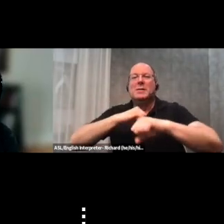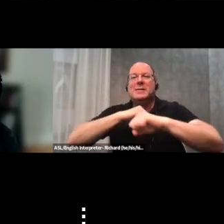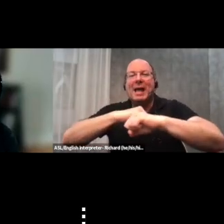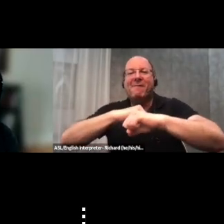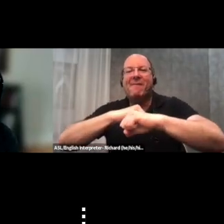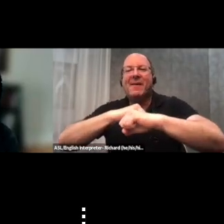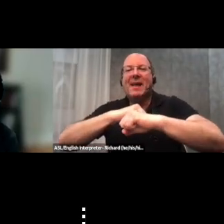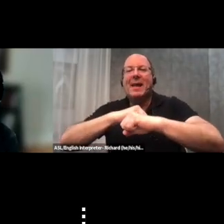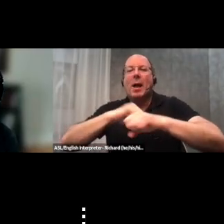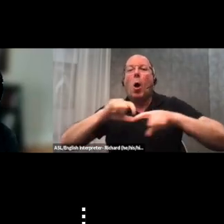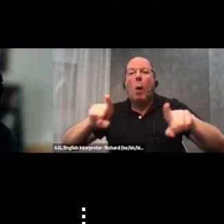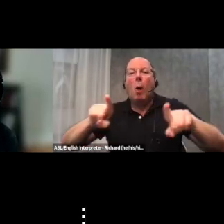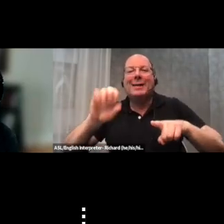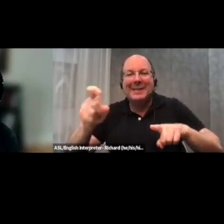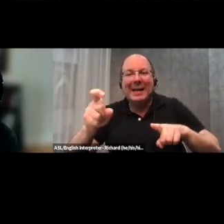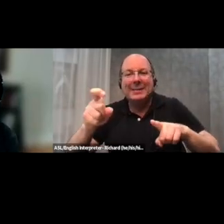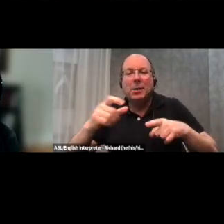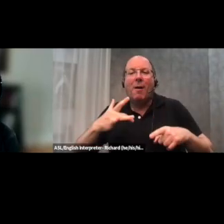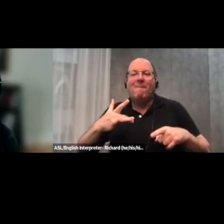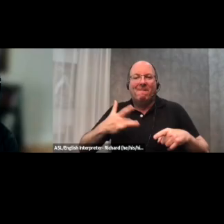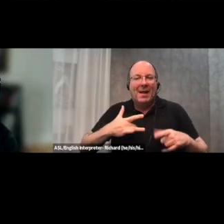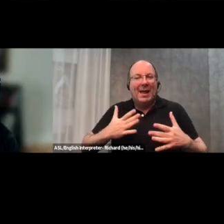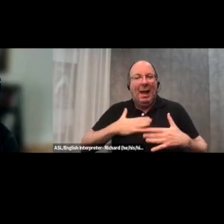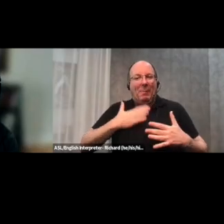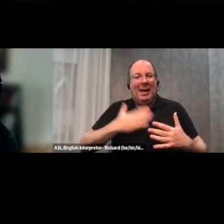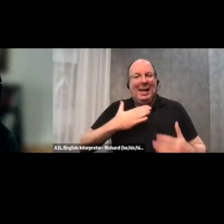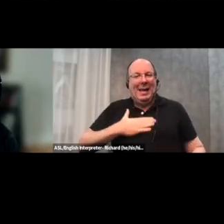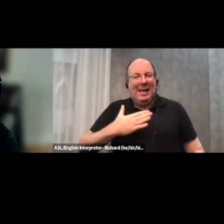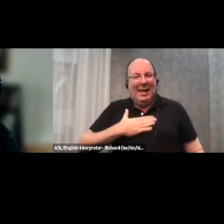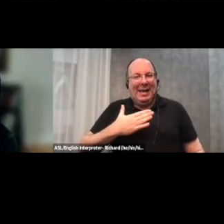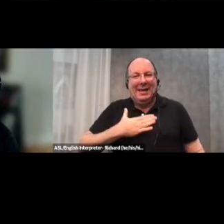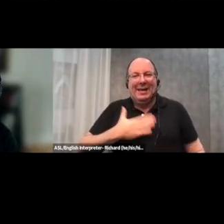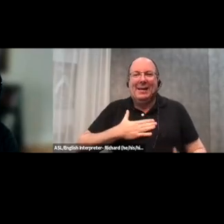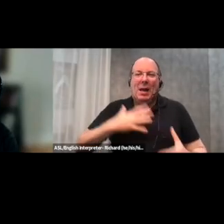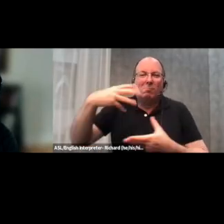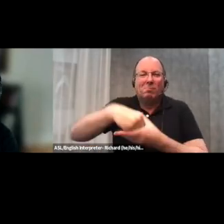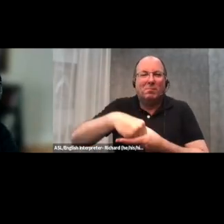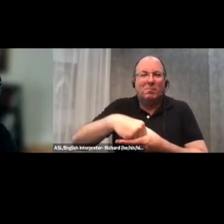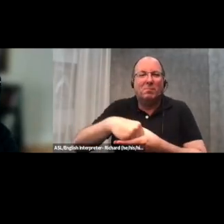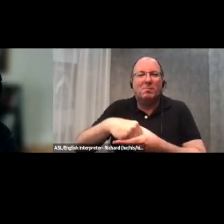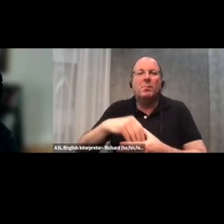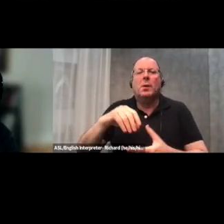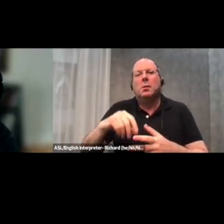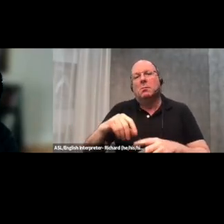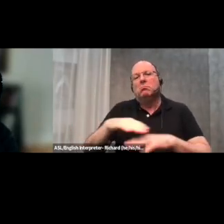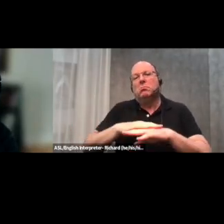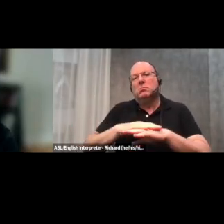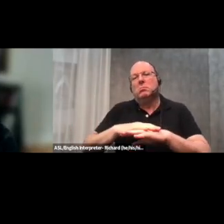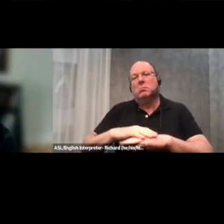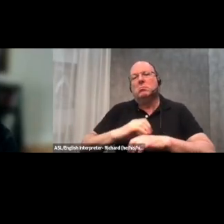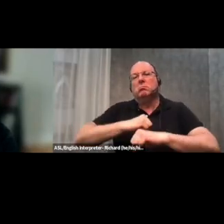engaged during sexual activity. So the basics, just STI and HIV